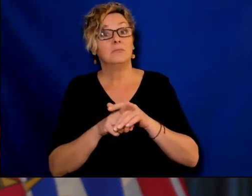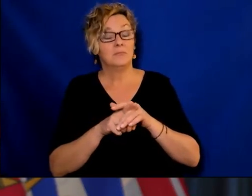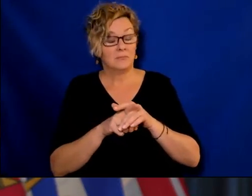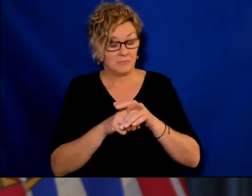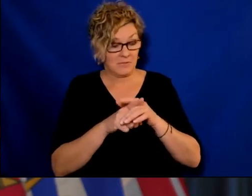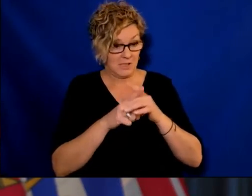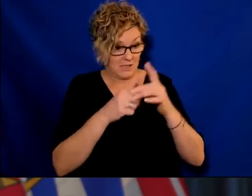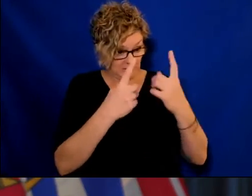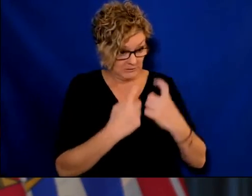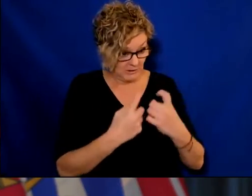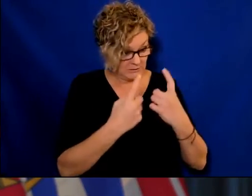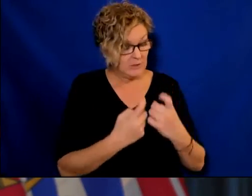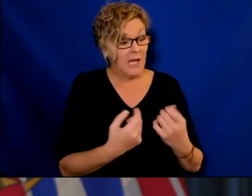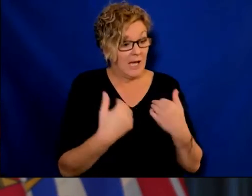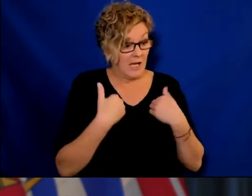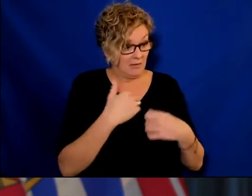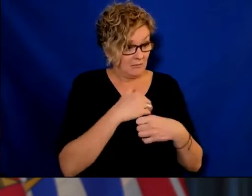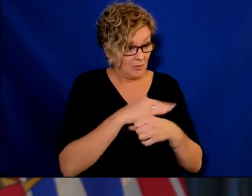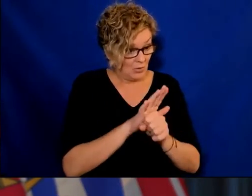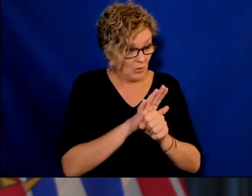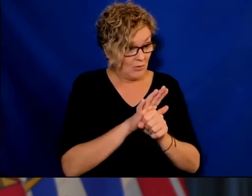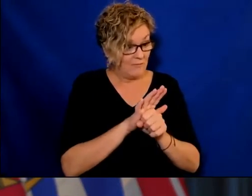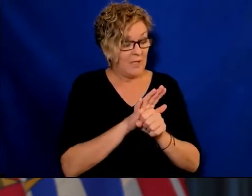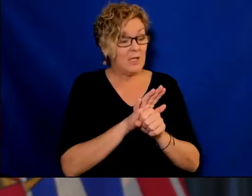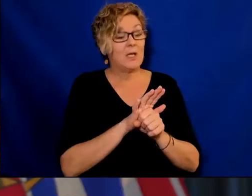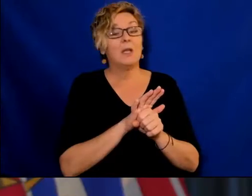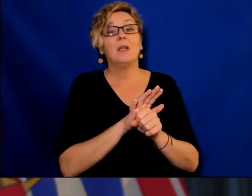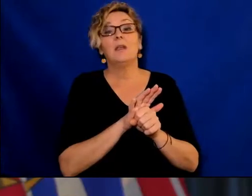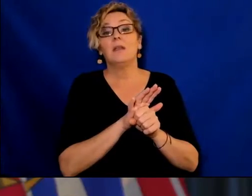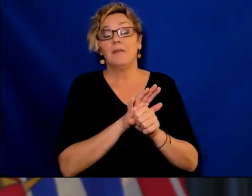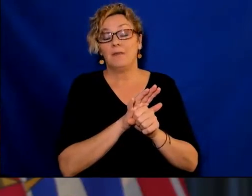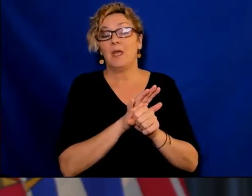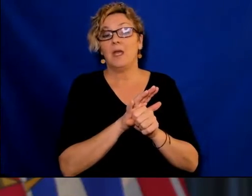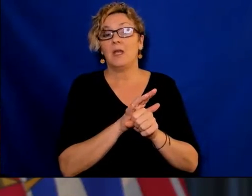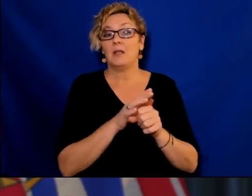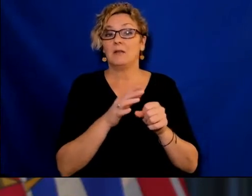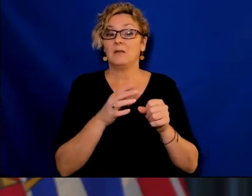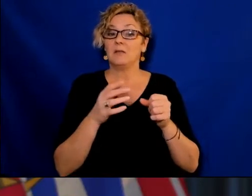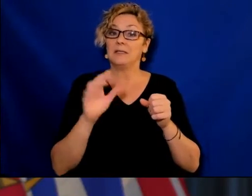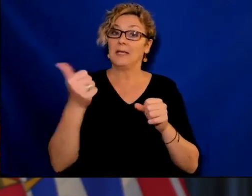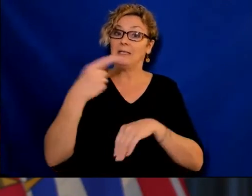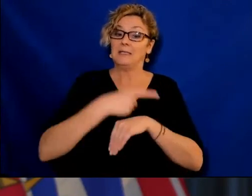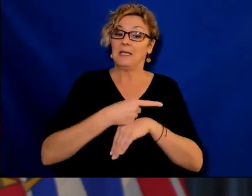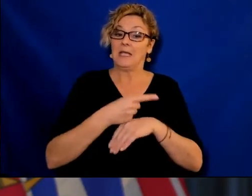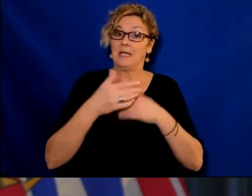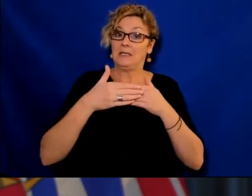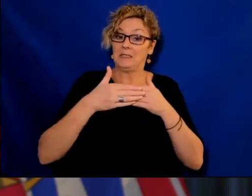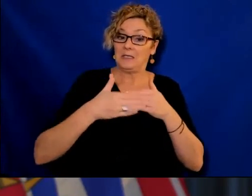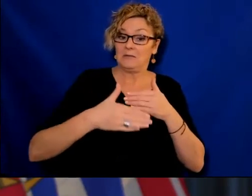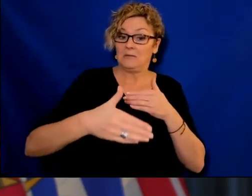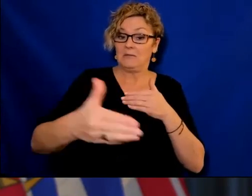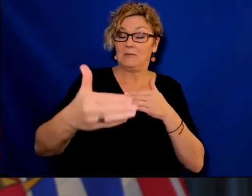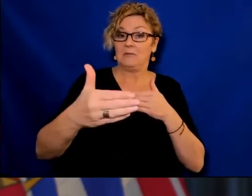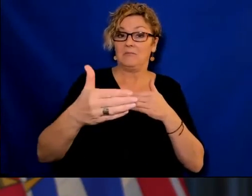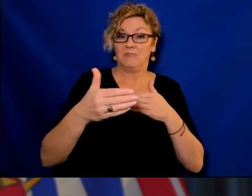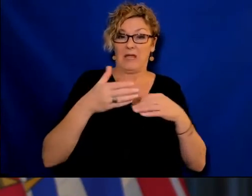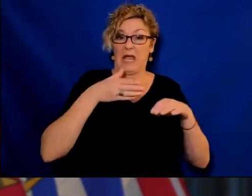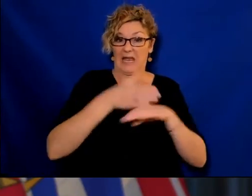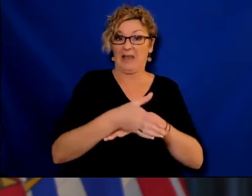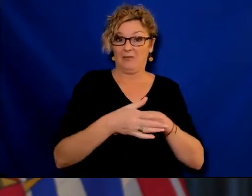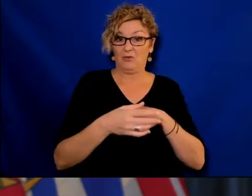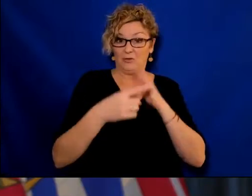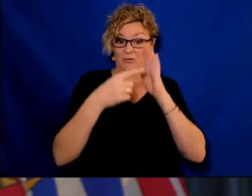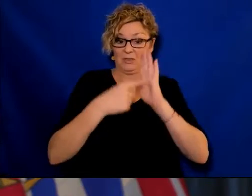may shed infective virus for longer periods of time. But the general idea holds for most people